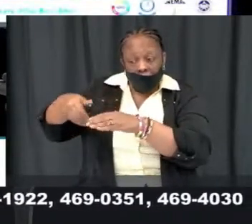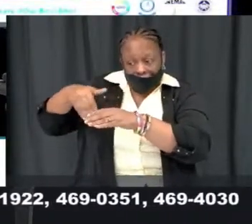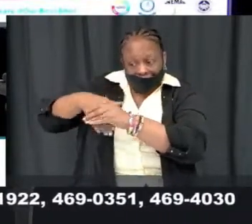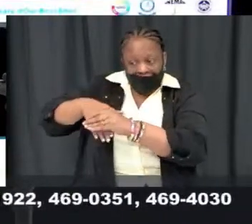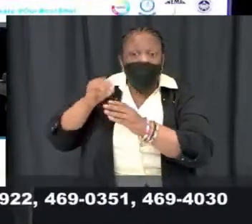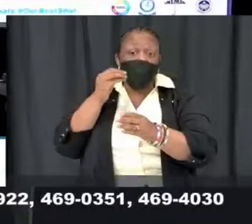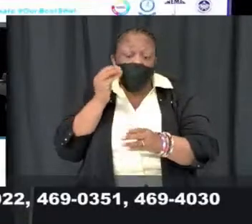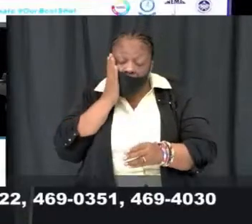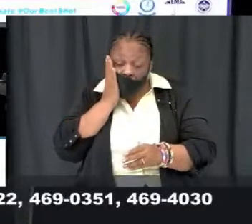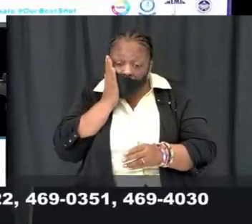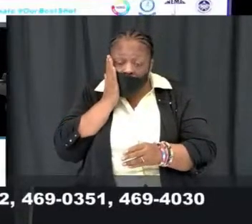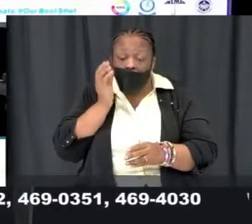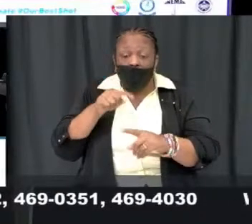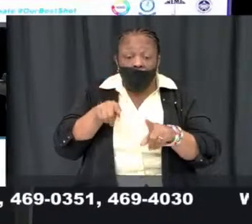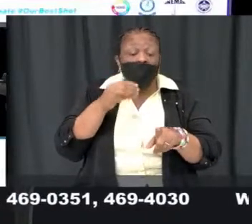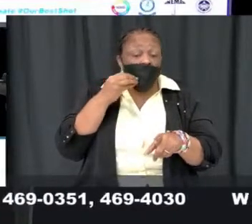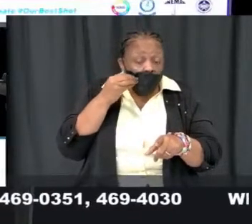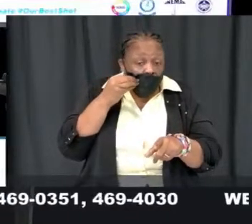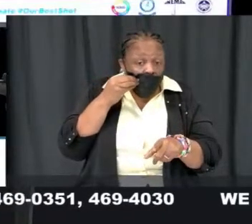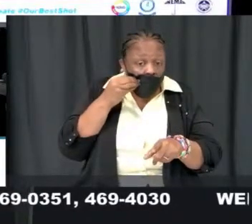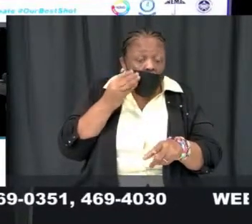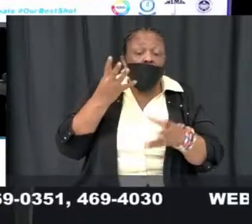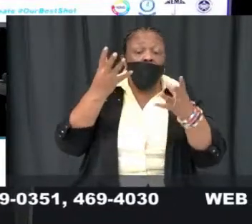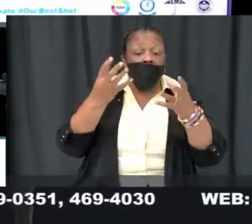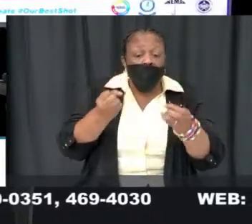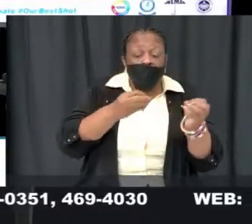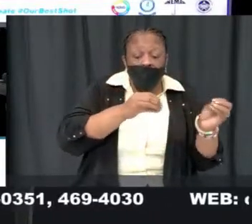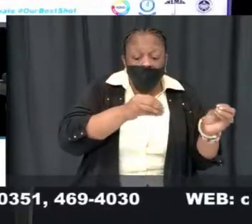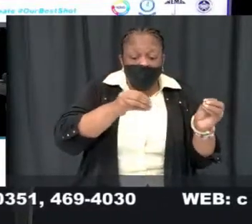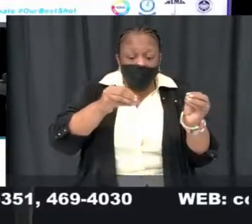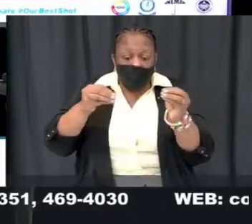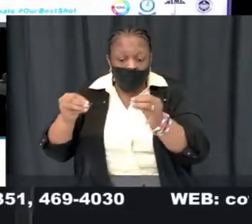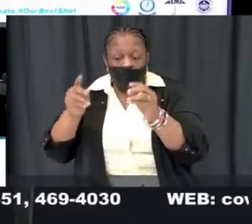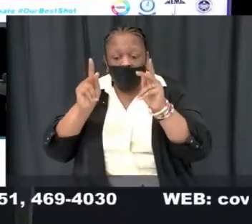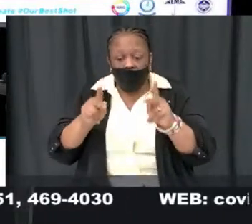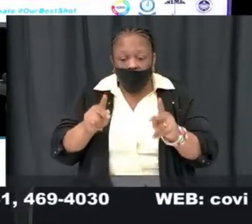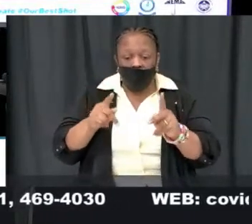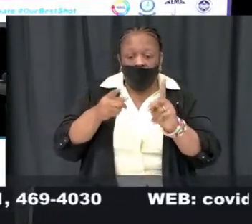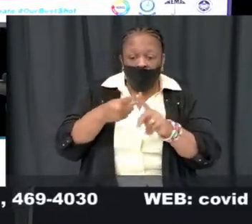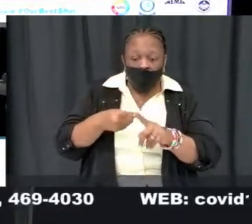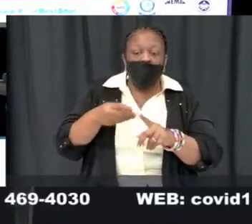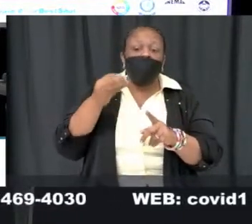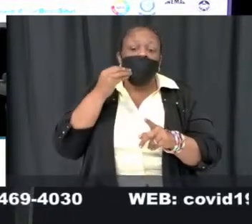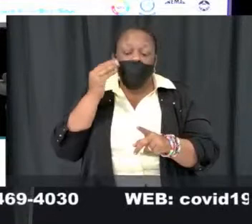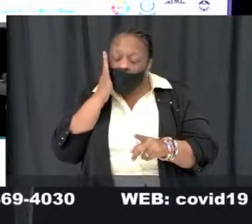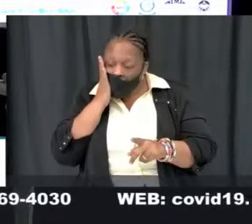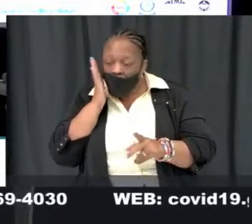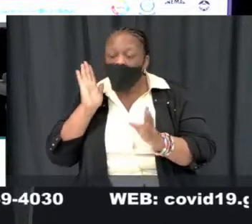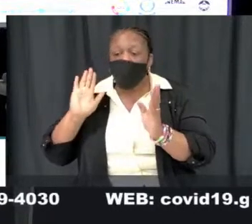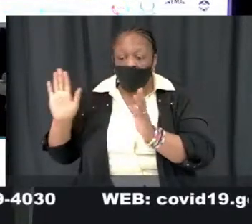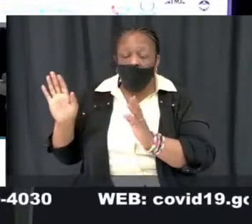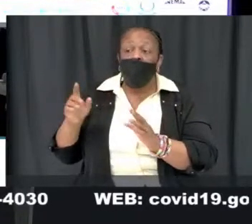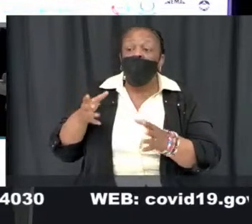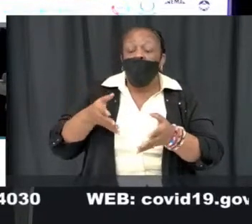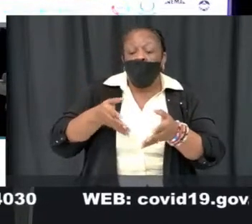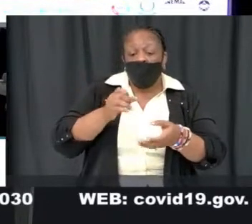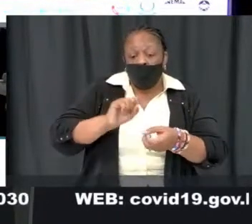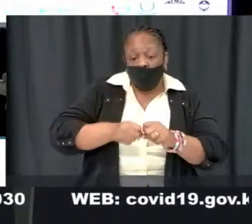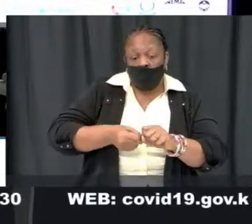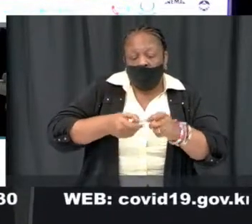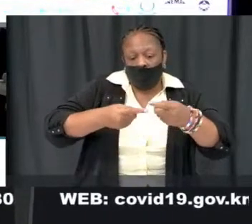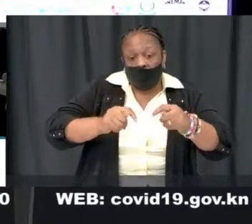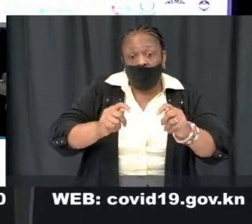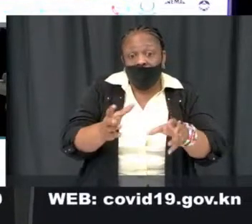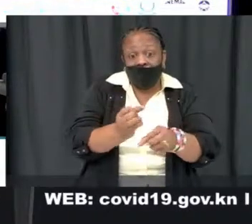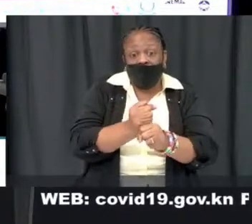chambers, where this contract is going to be discussed. And then hopefully by Monday, we are hoping to have access to this